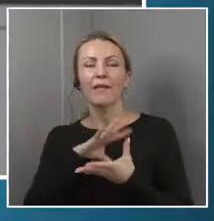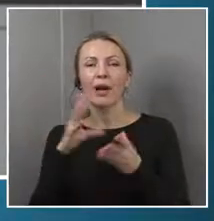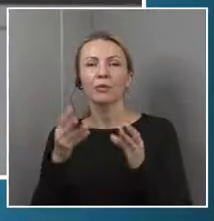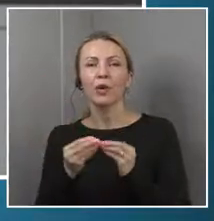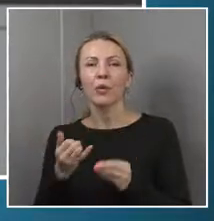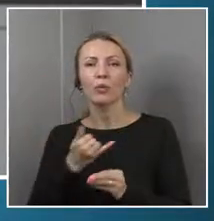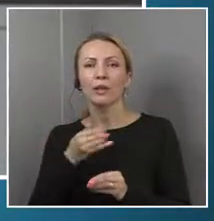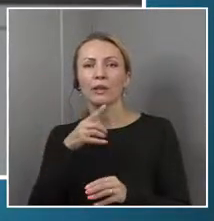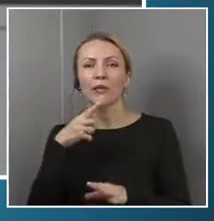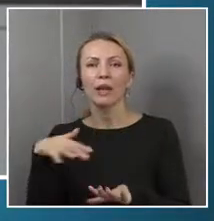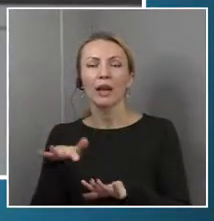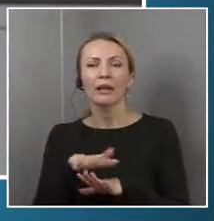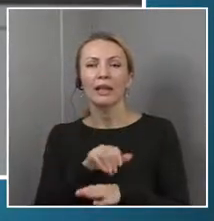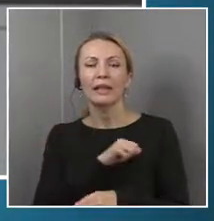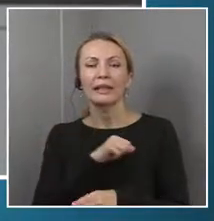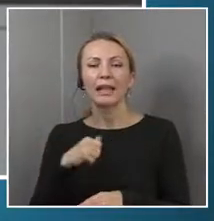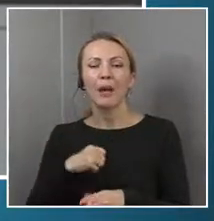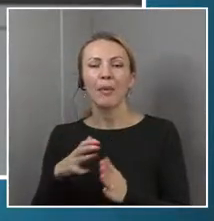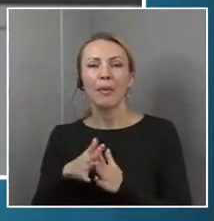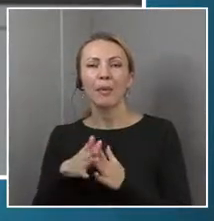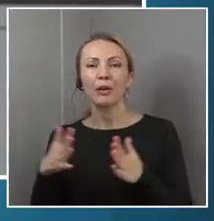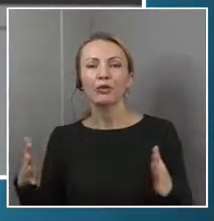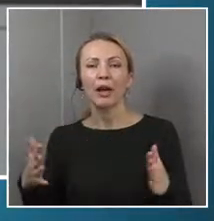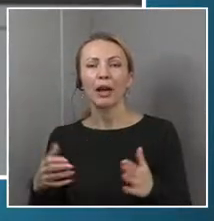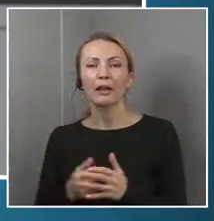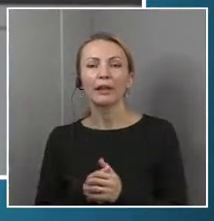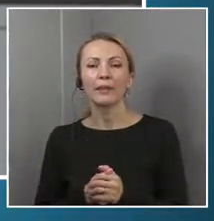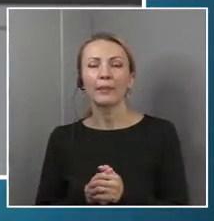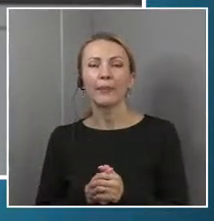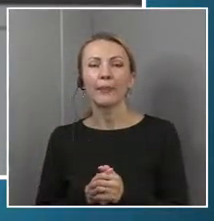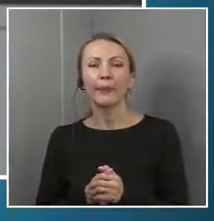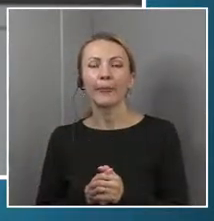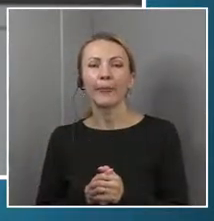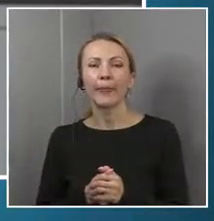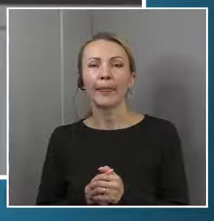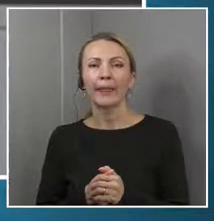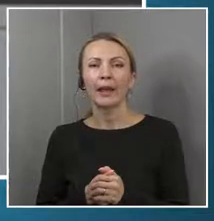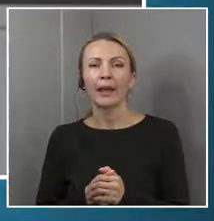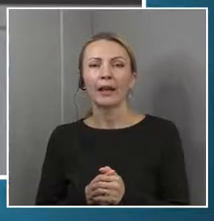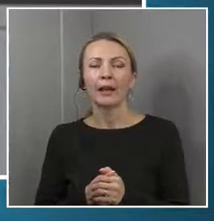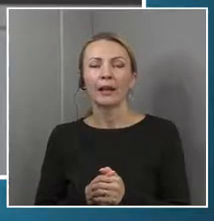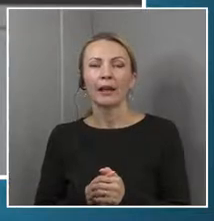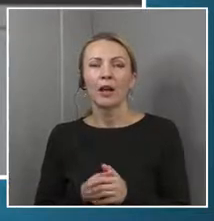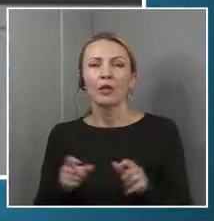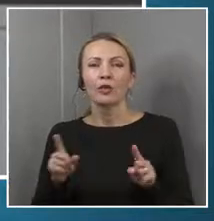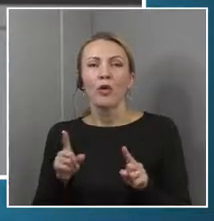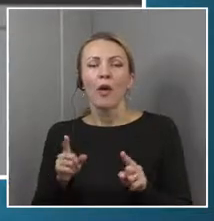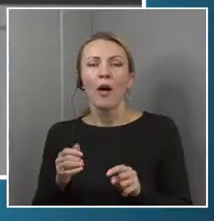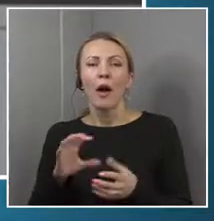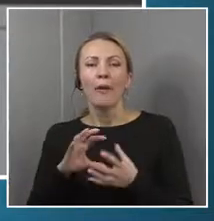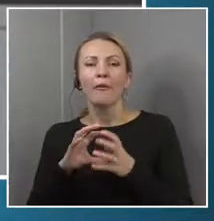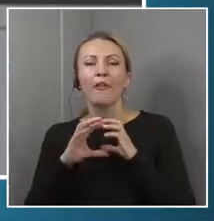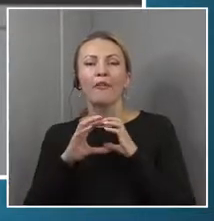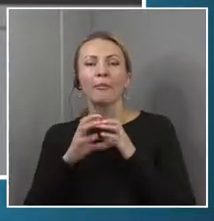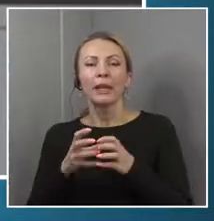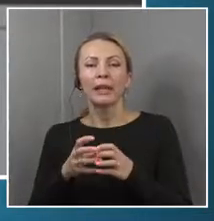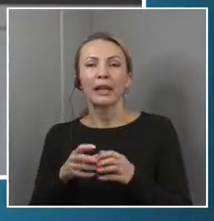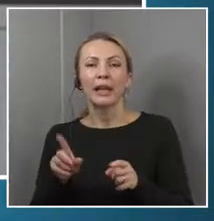collection. So he's known for that, not for his entrepreneurship. And Russia